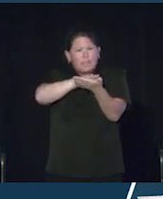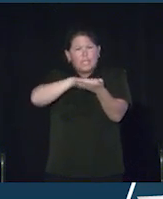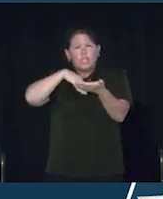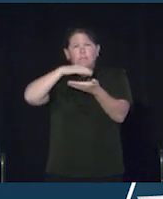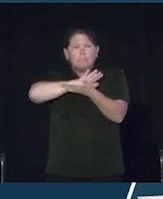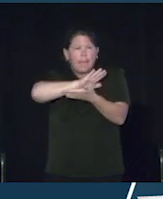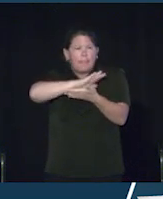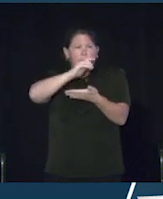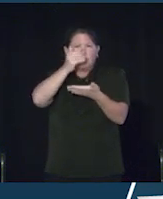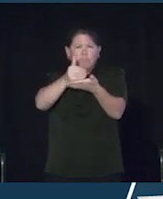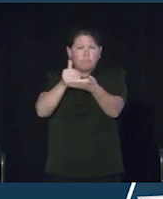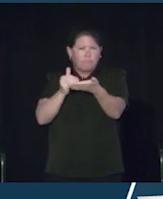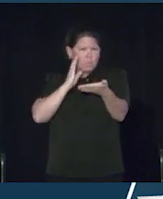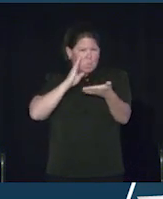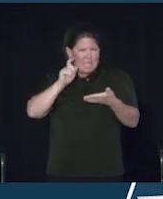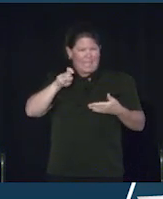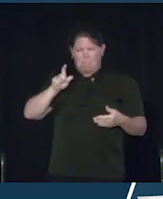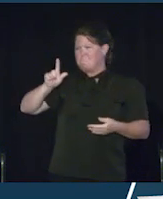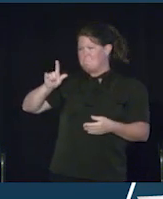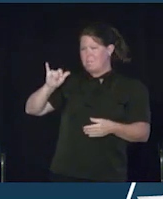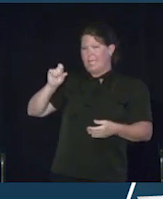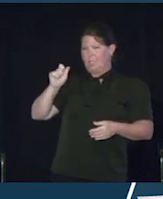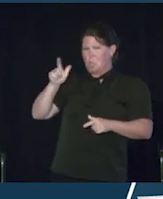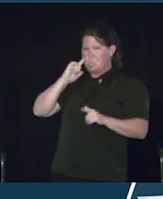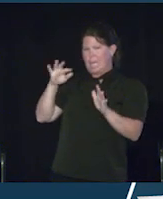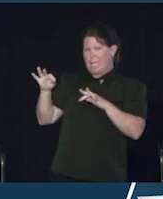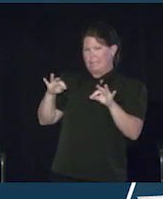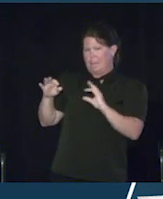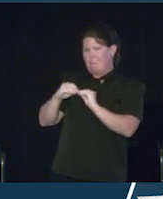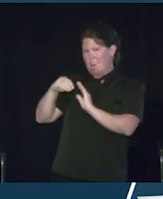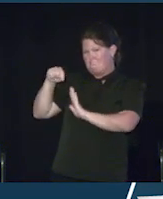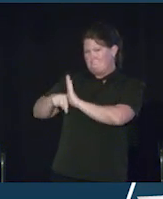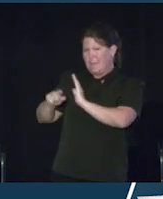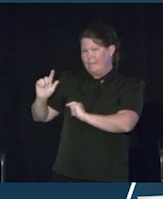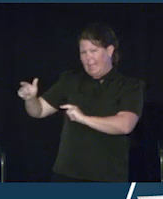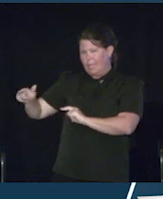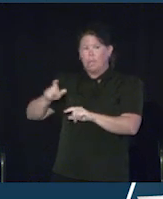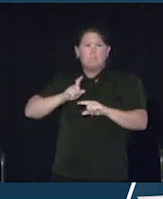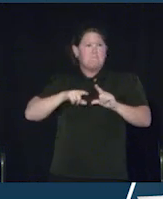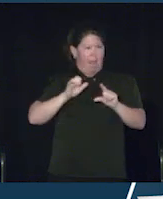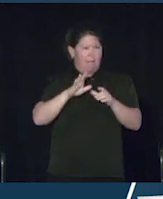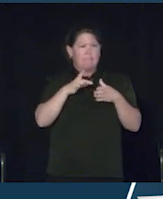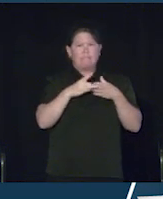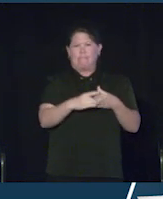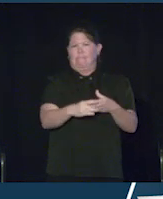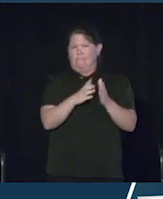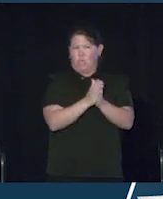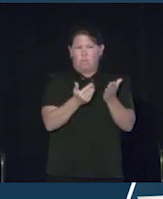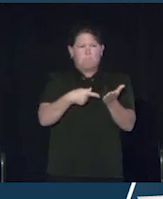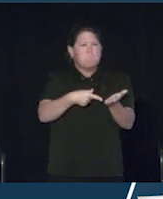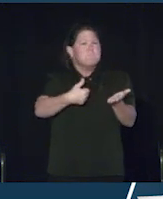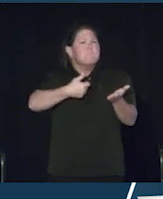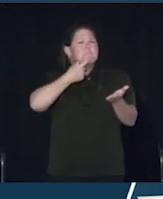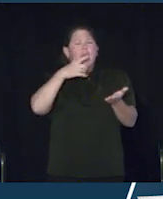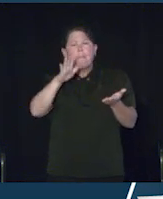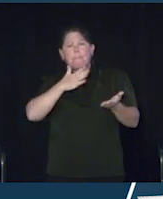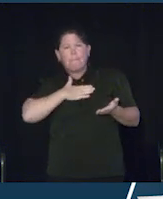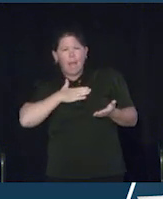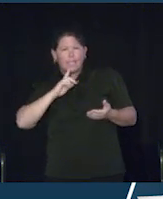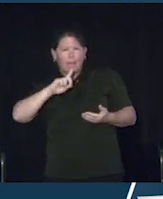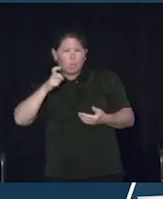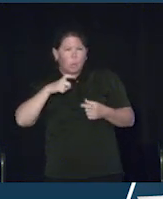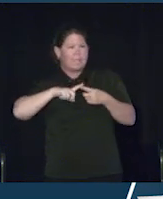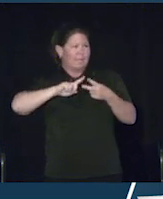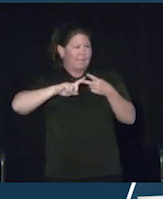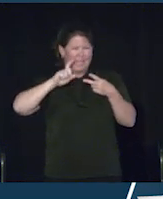talk about a little bit later, but it gives a really good overview of, I'm applying under this diagnosis, this is the documentation that